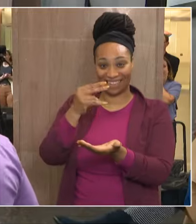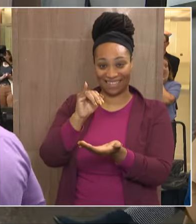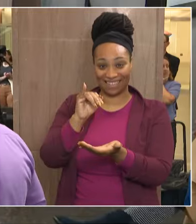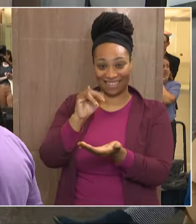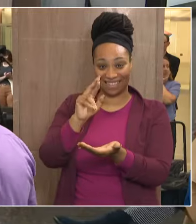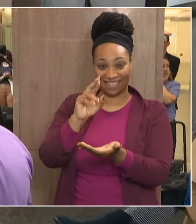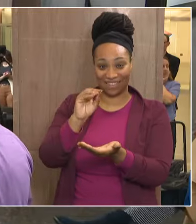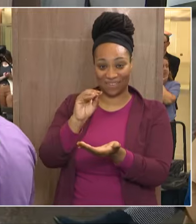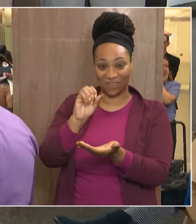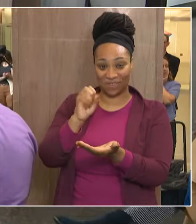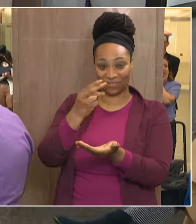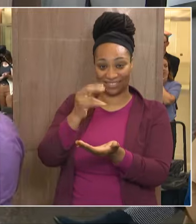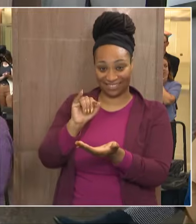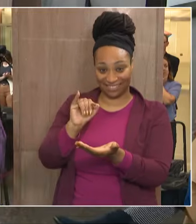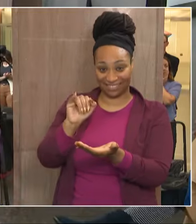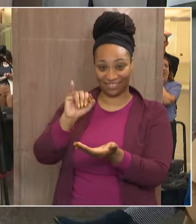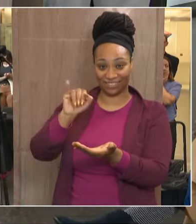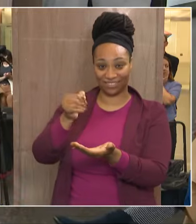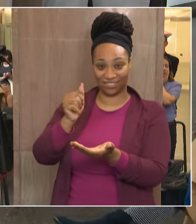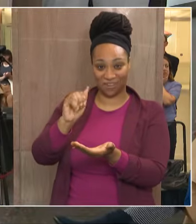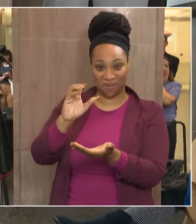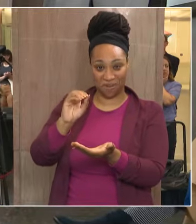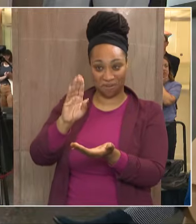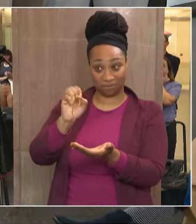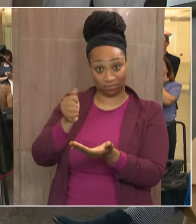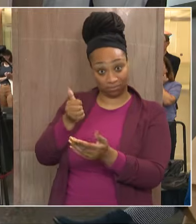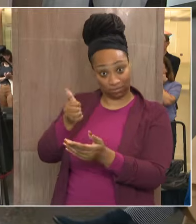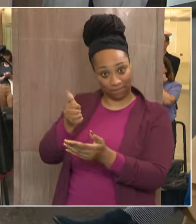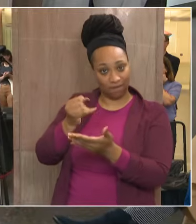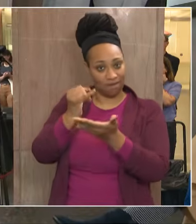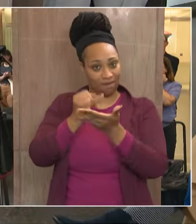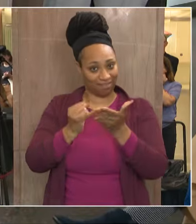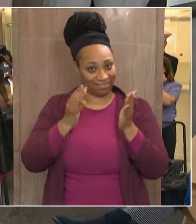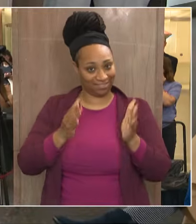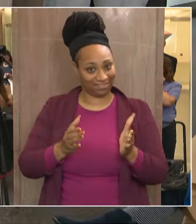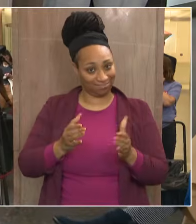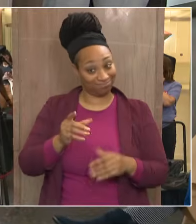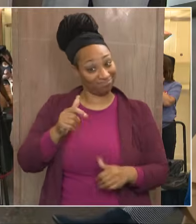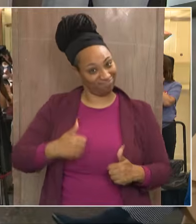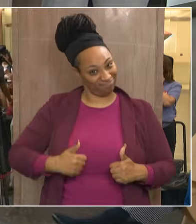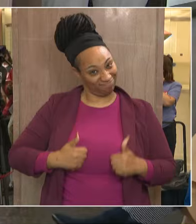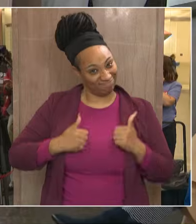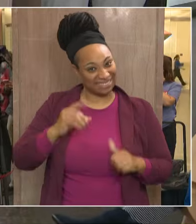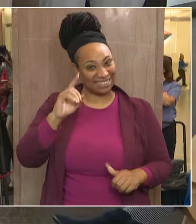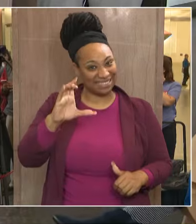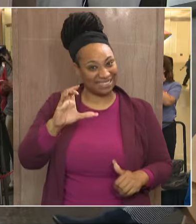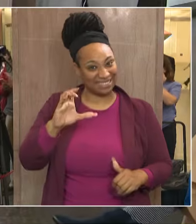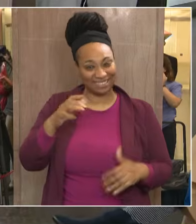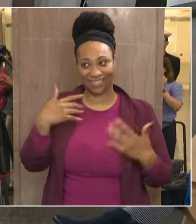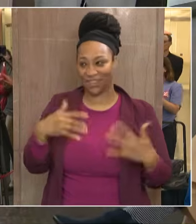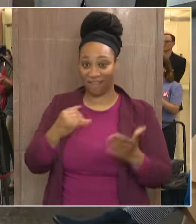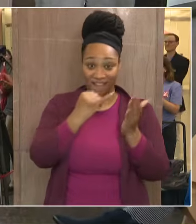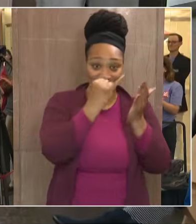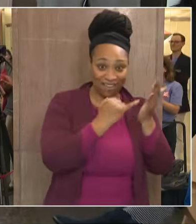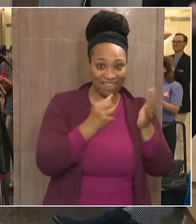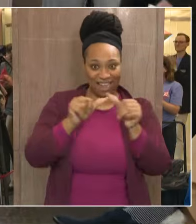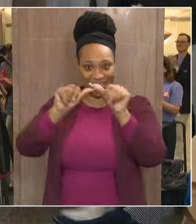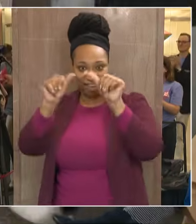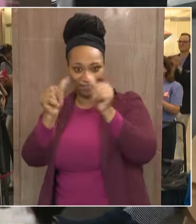at 815 Connecticut. Hiroshi is a DC-based artist and architect. Hiroshi.